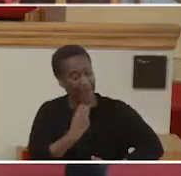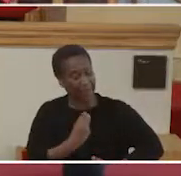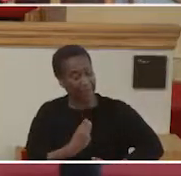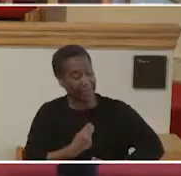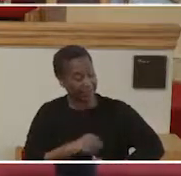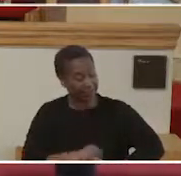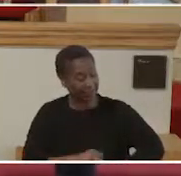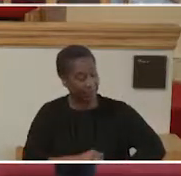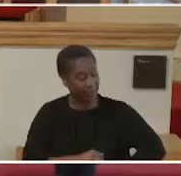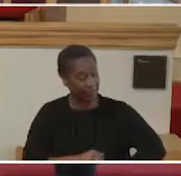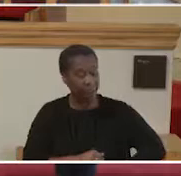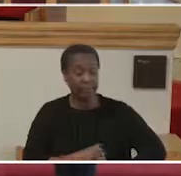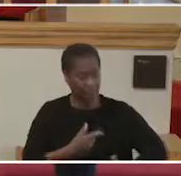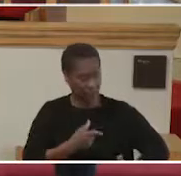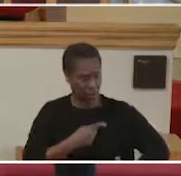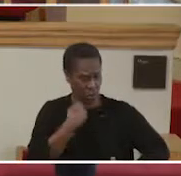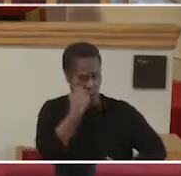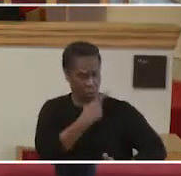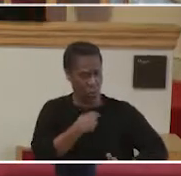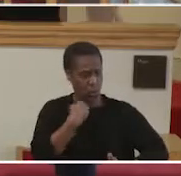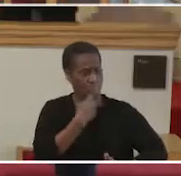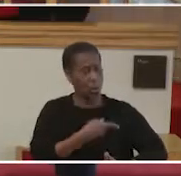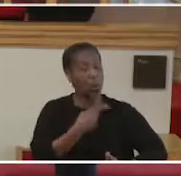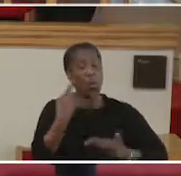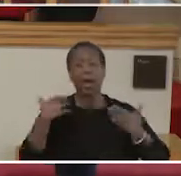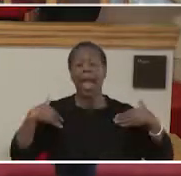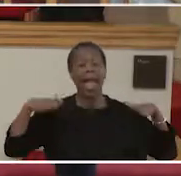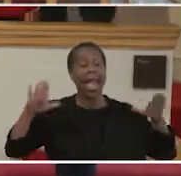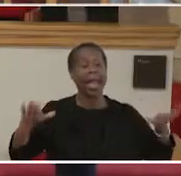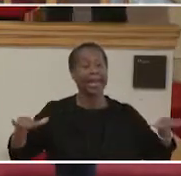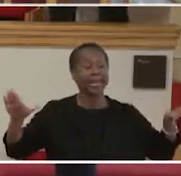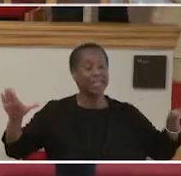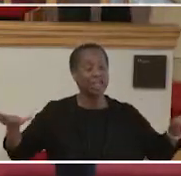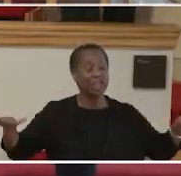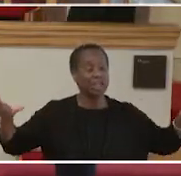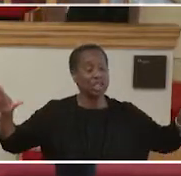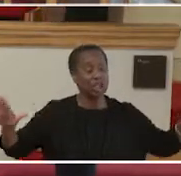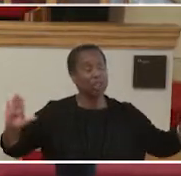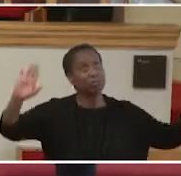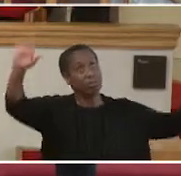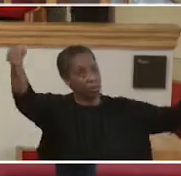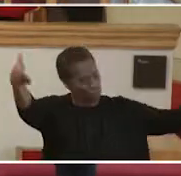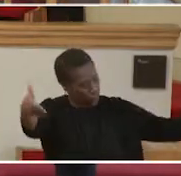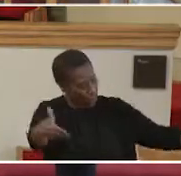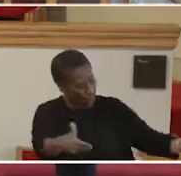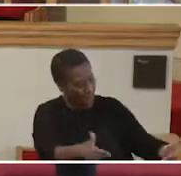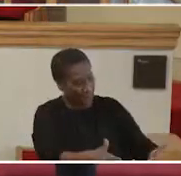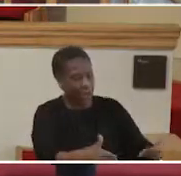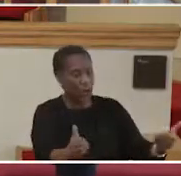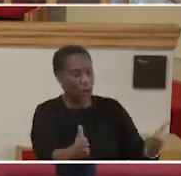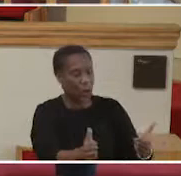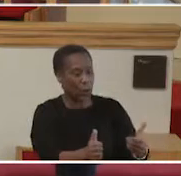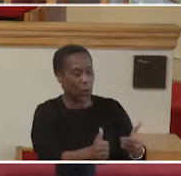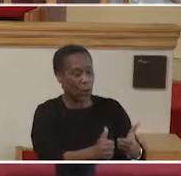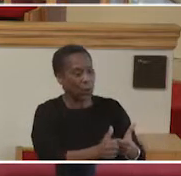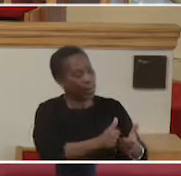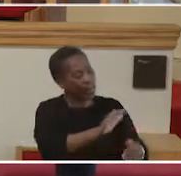sleeping, whom angels greet with